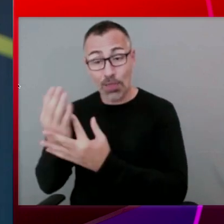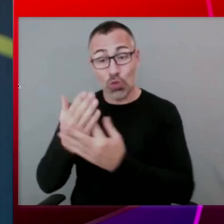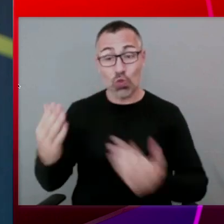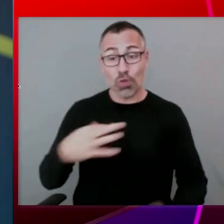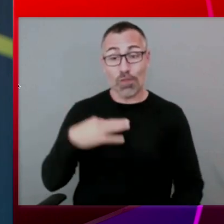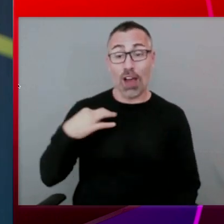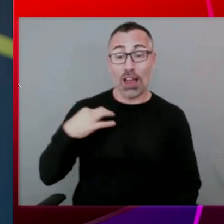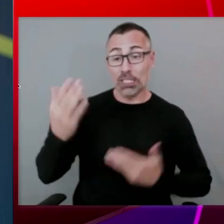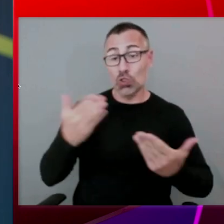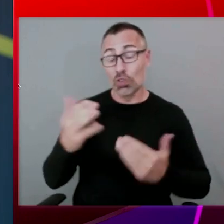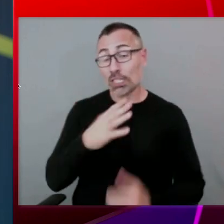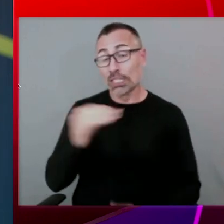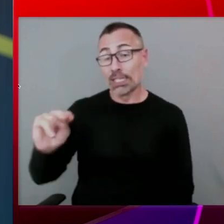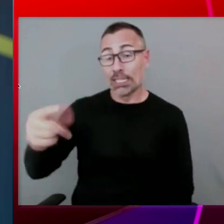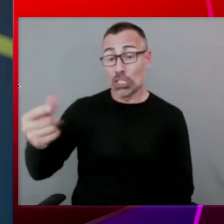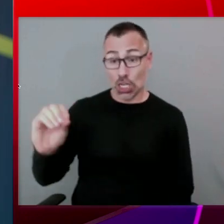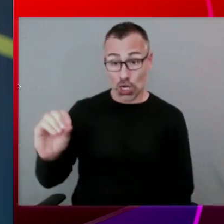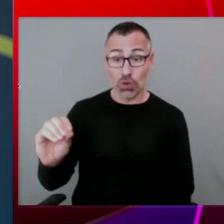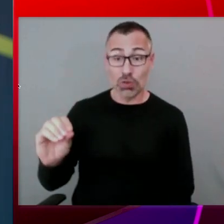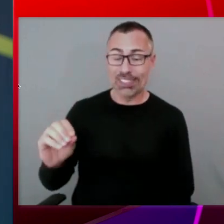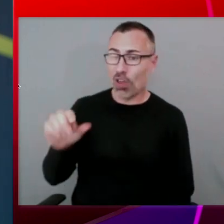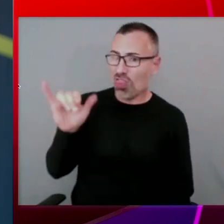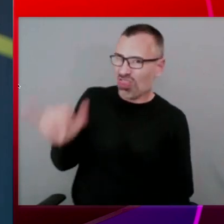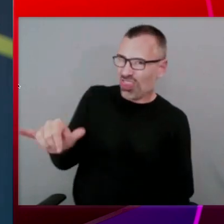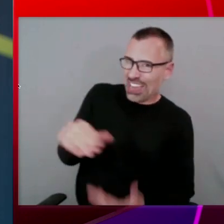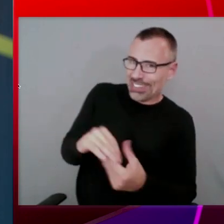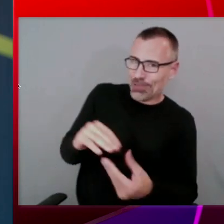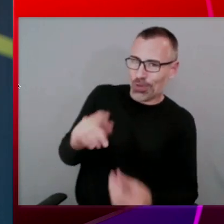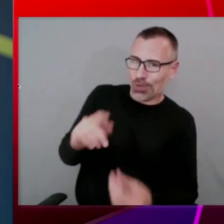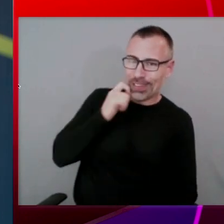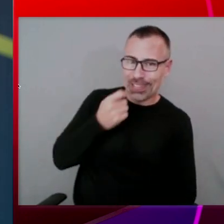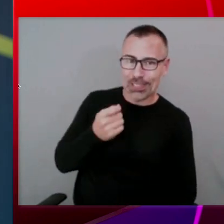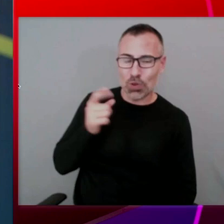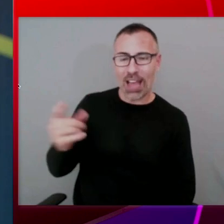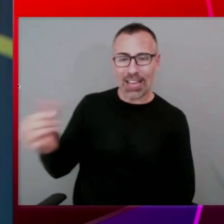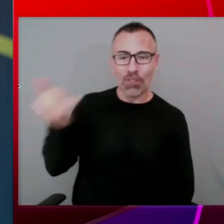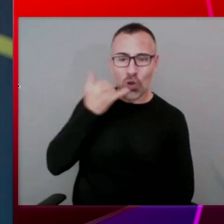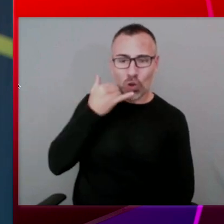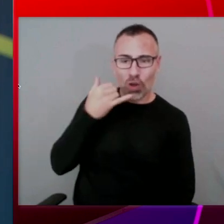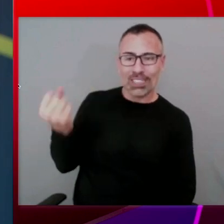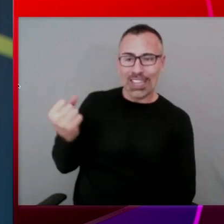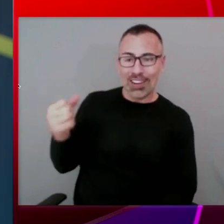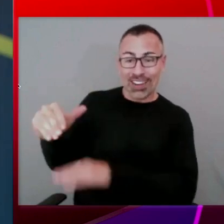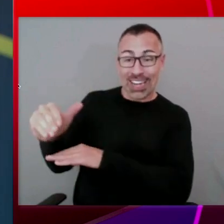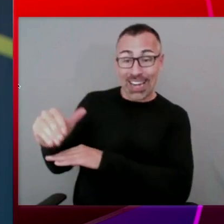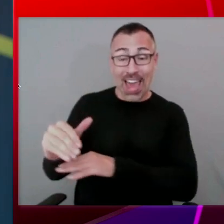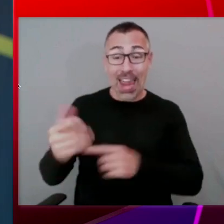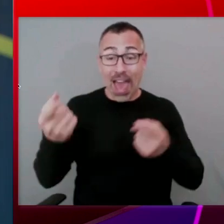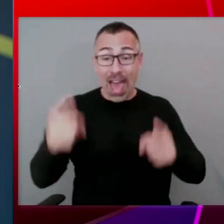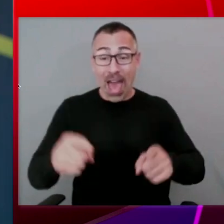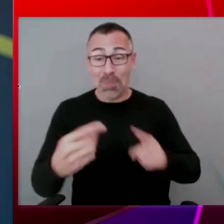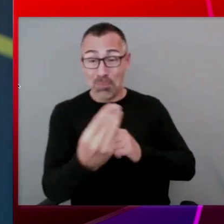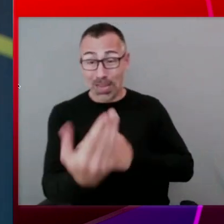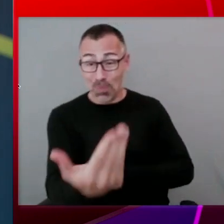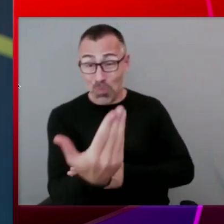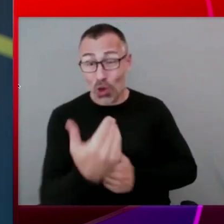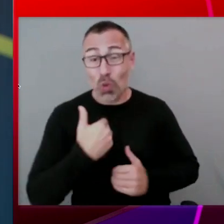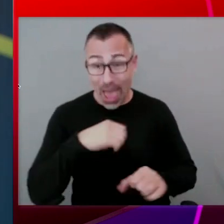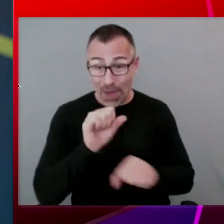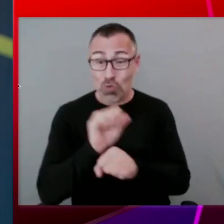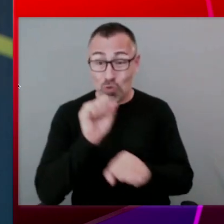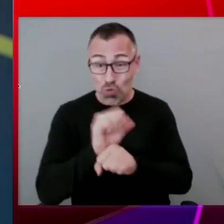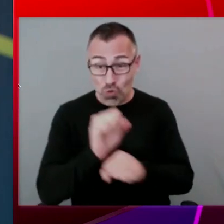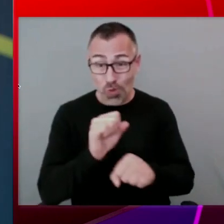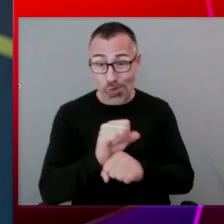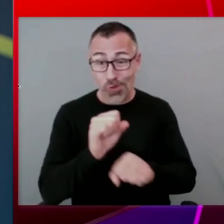a cool story because so I got the phone call on Saturday evening. By Monday morning, we had a working prototype. Amazing. By Monday afternoon, we rolled out to the